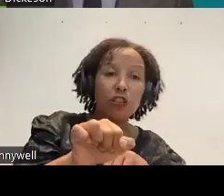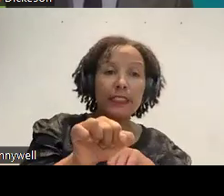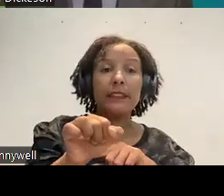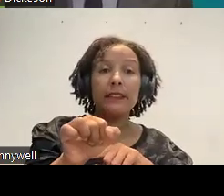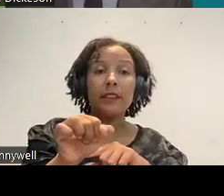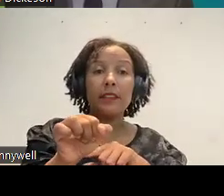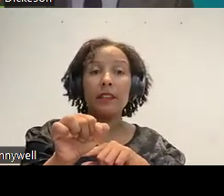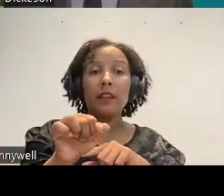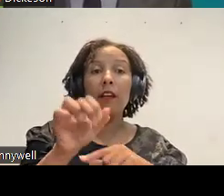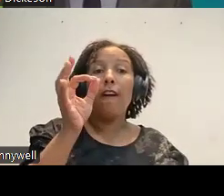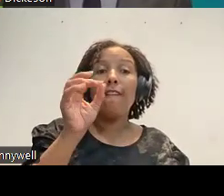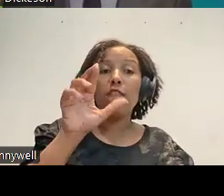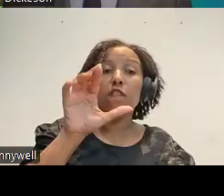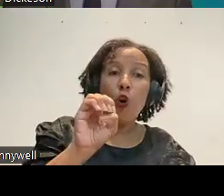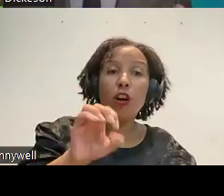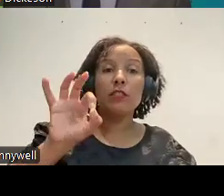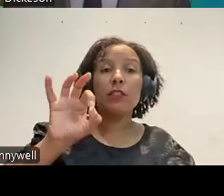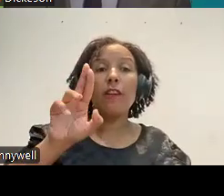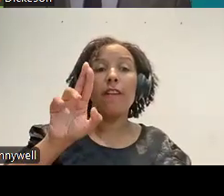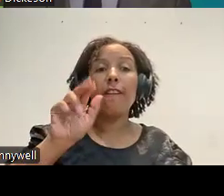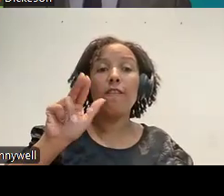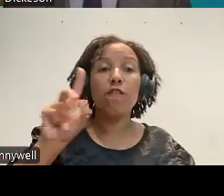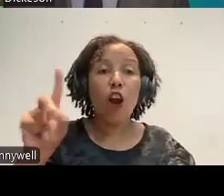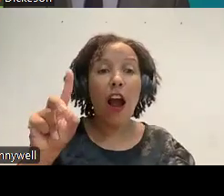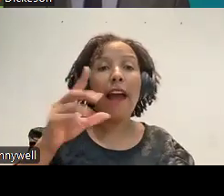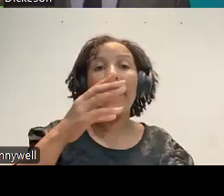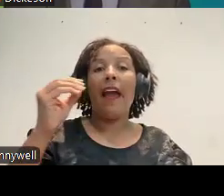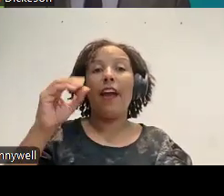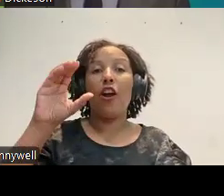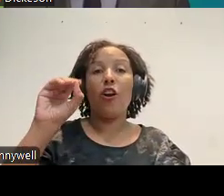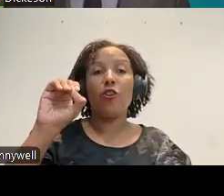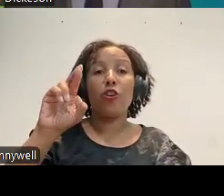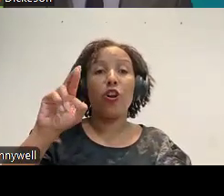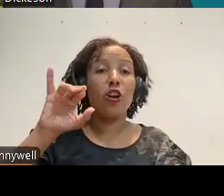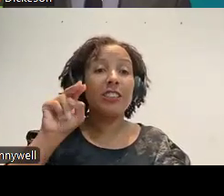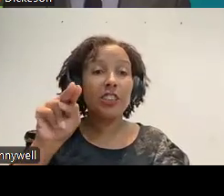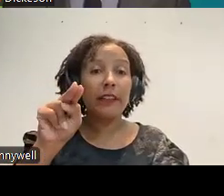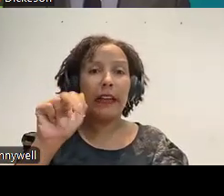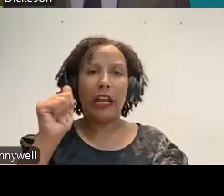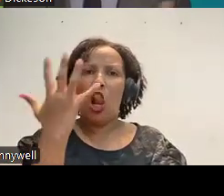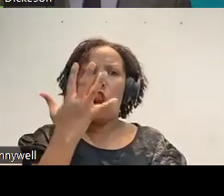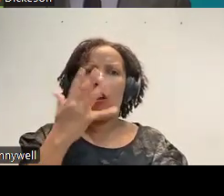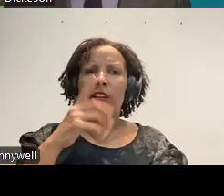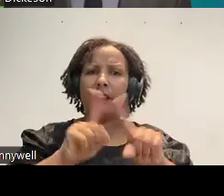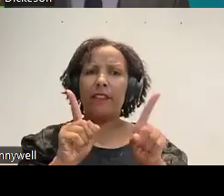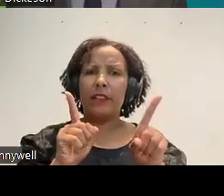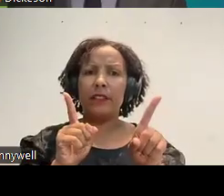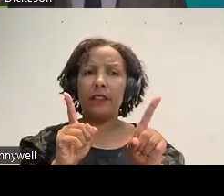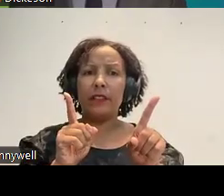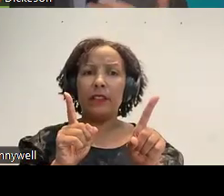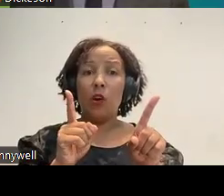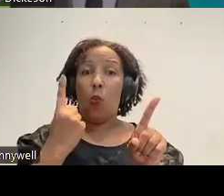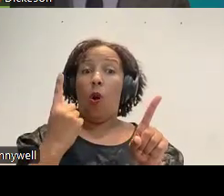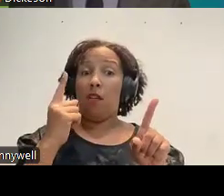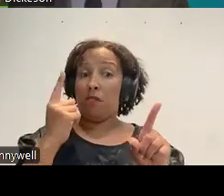several different modalities or approaches or ways in which that is enacted. One that people may be surprised by, and that